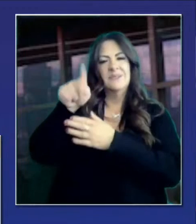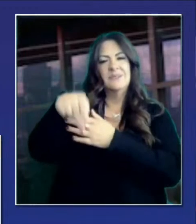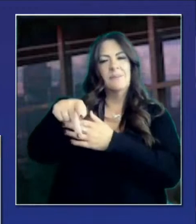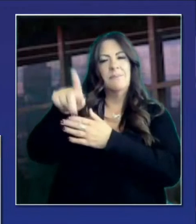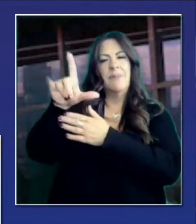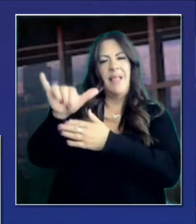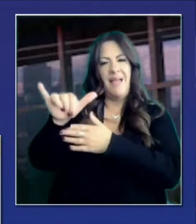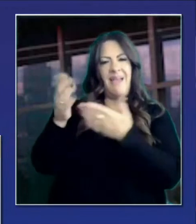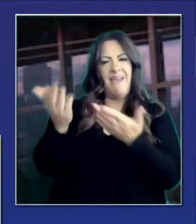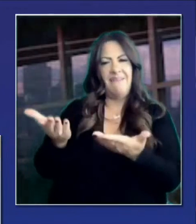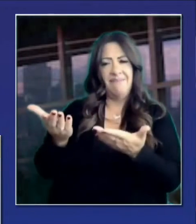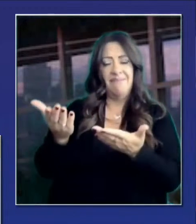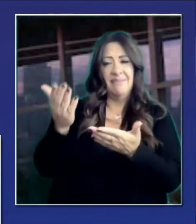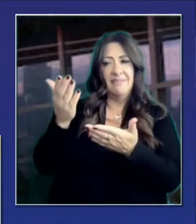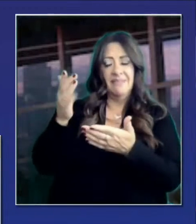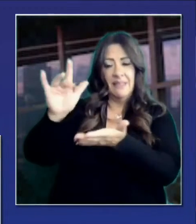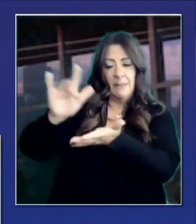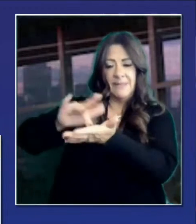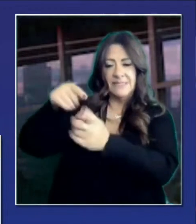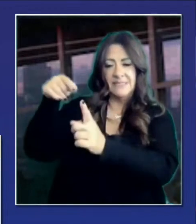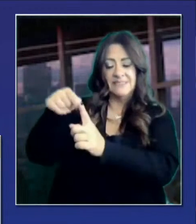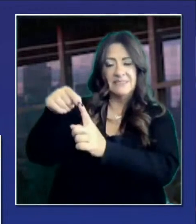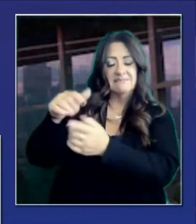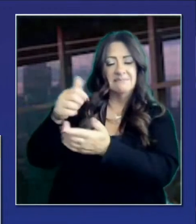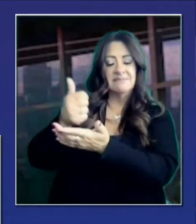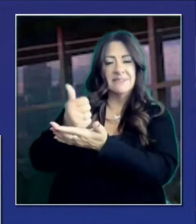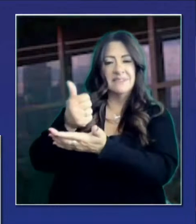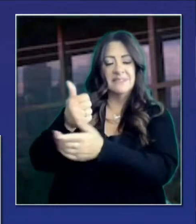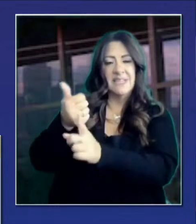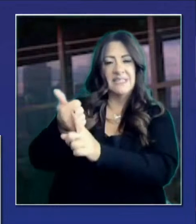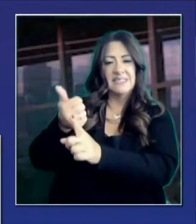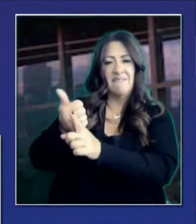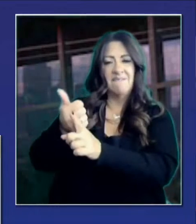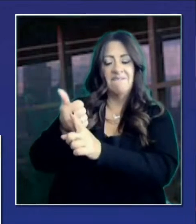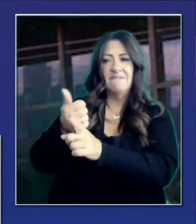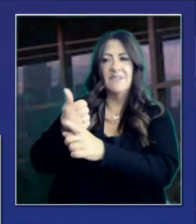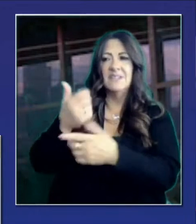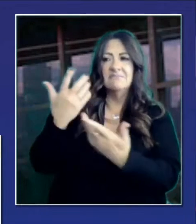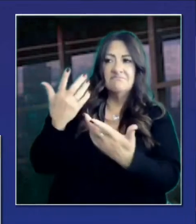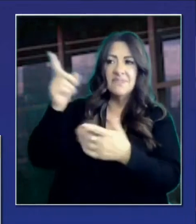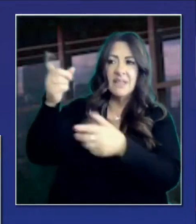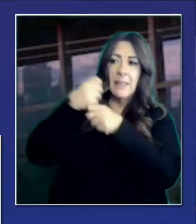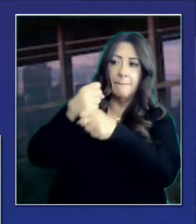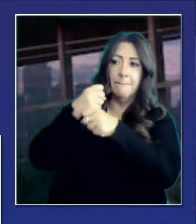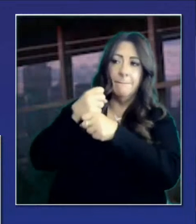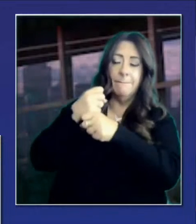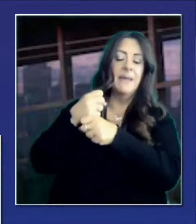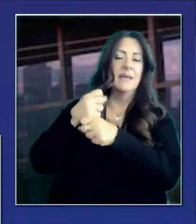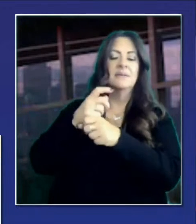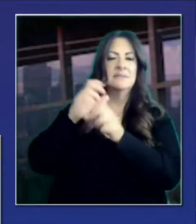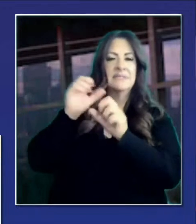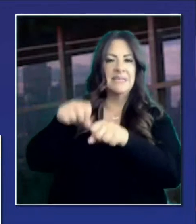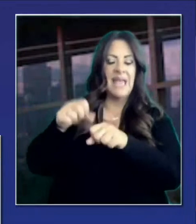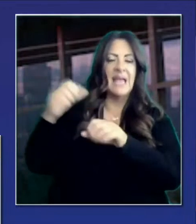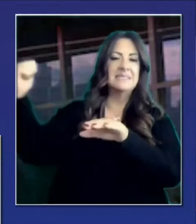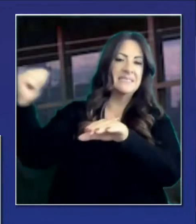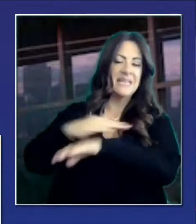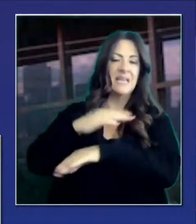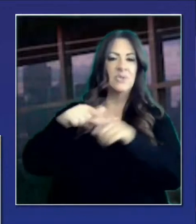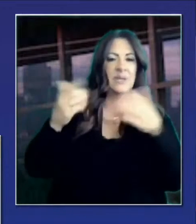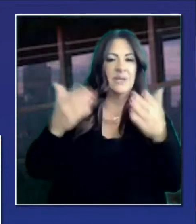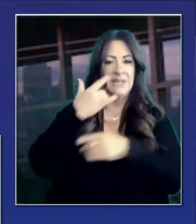course, there are attitudes related to vaccines that also need to be addressed, and that's not insignificant. So you combine those two,